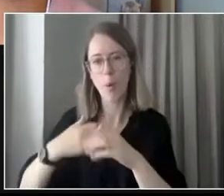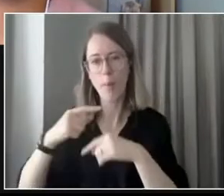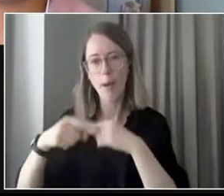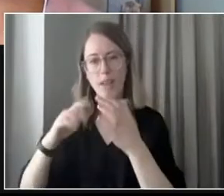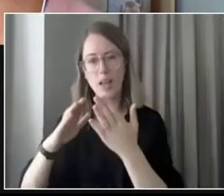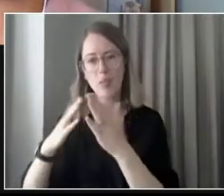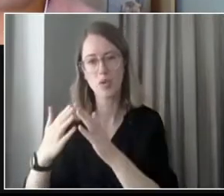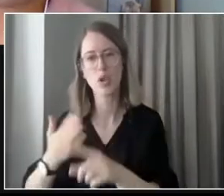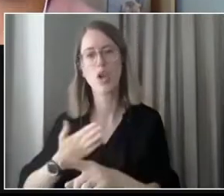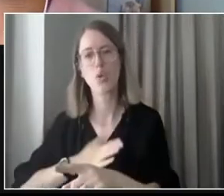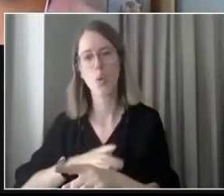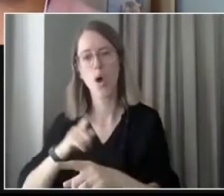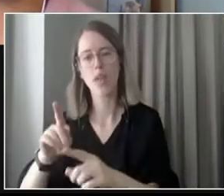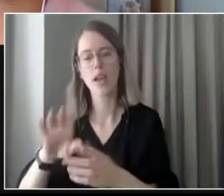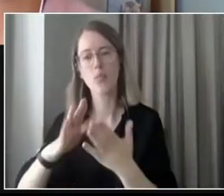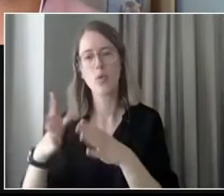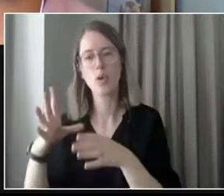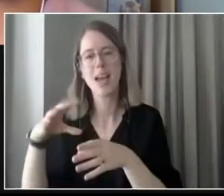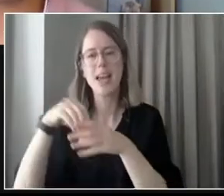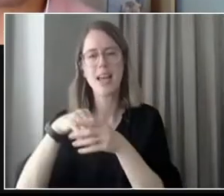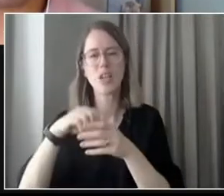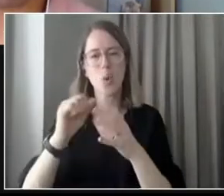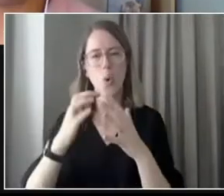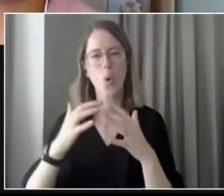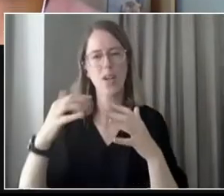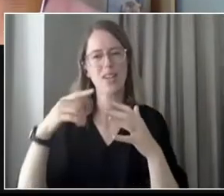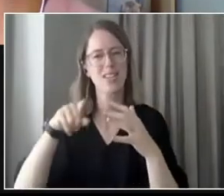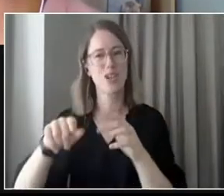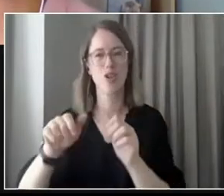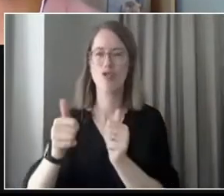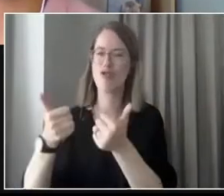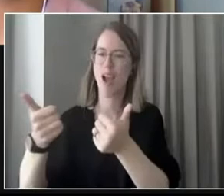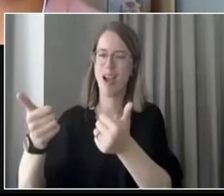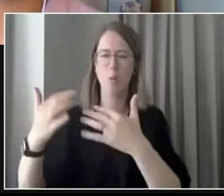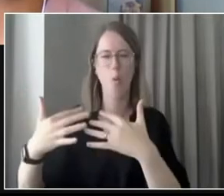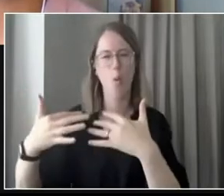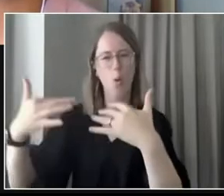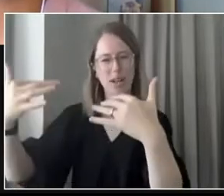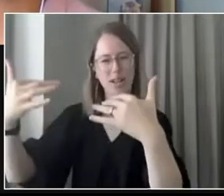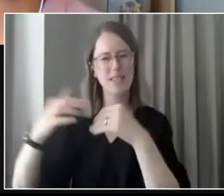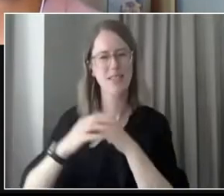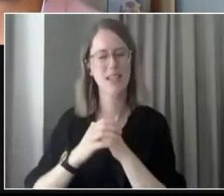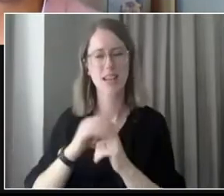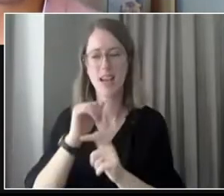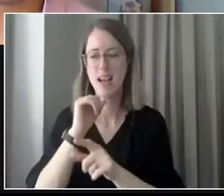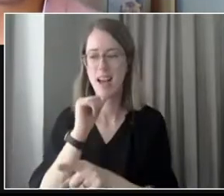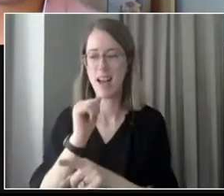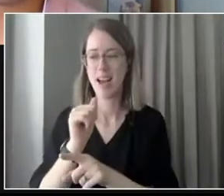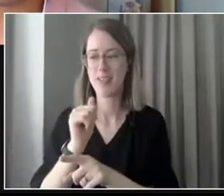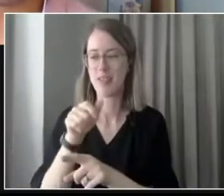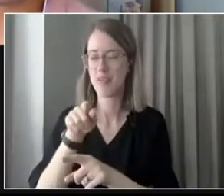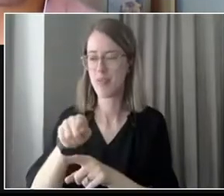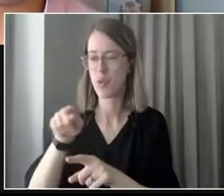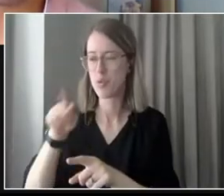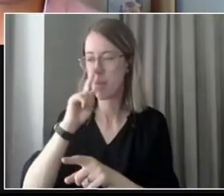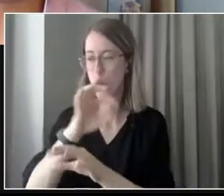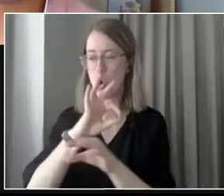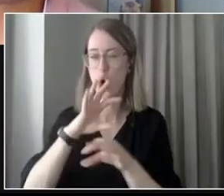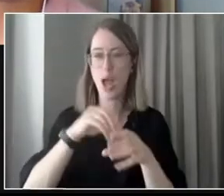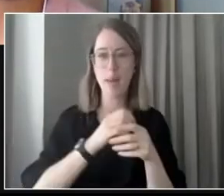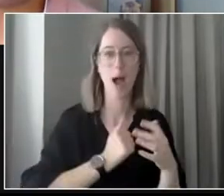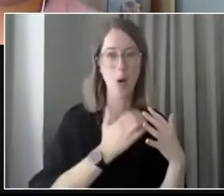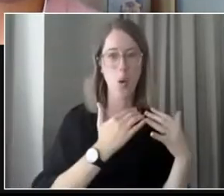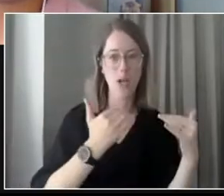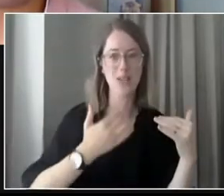your audience. These are super audiences. If I didn't have this audience, many of these people in my audience, I'd want them because